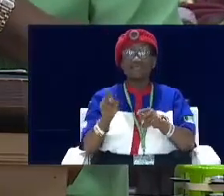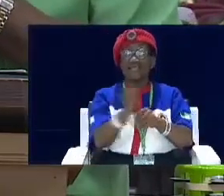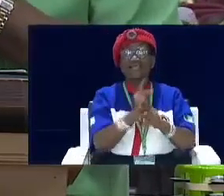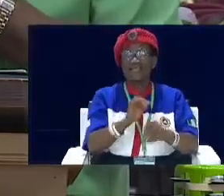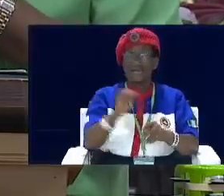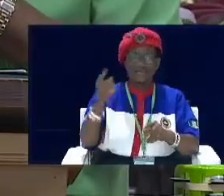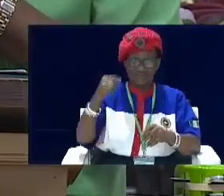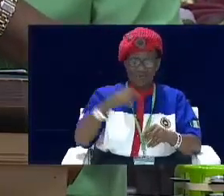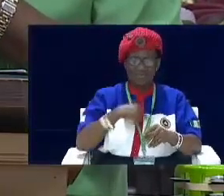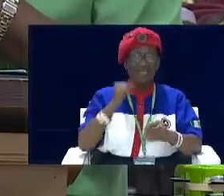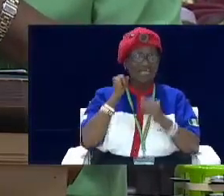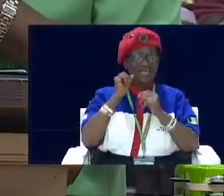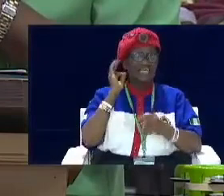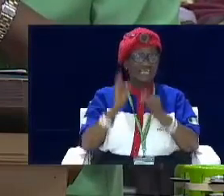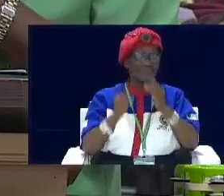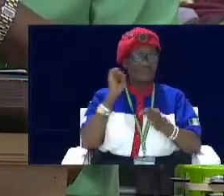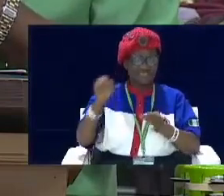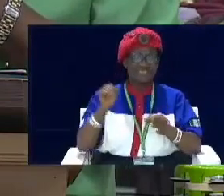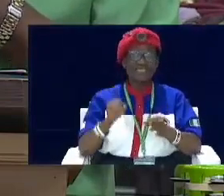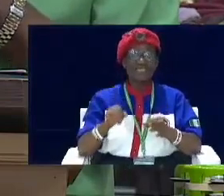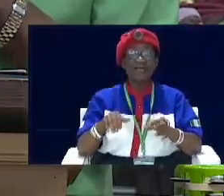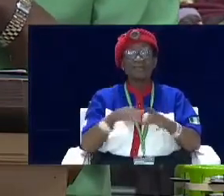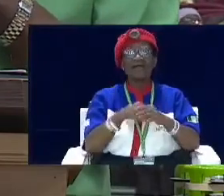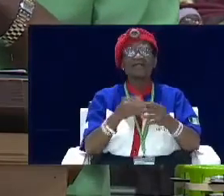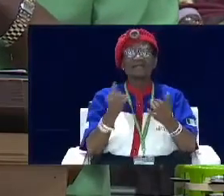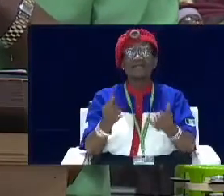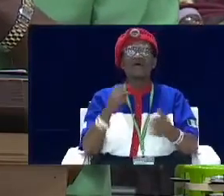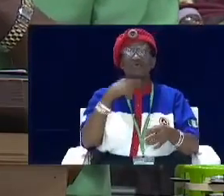me? What